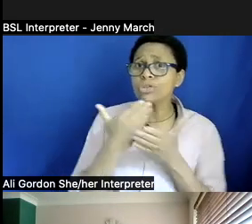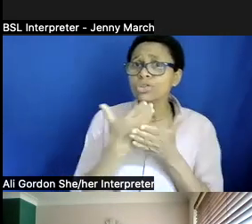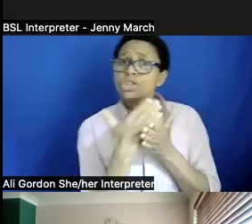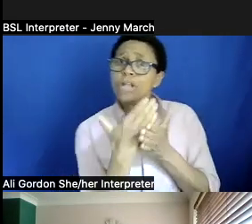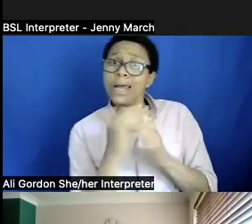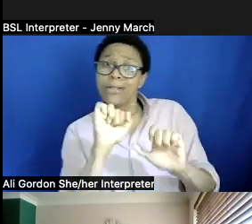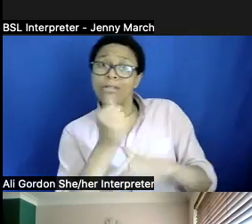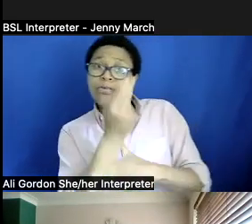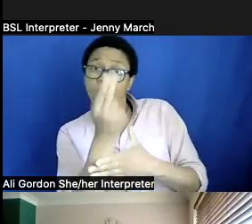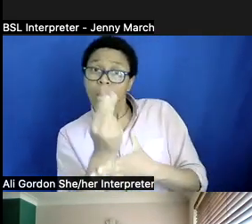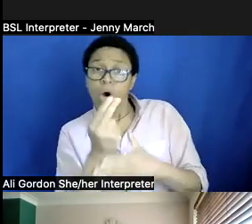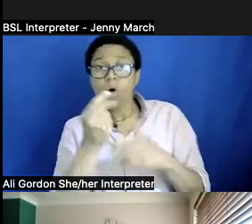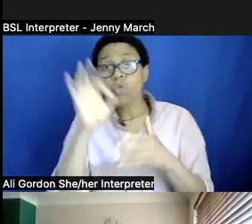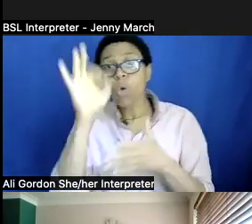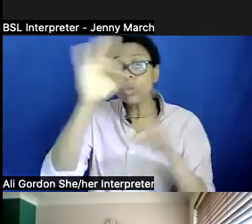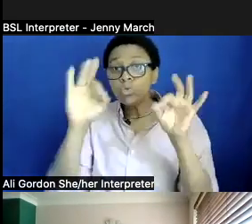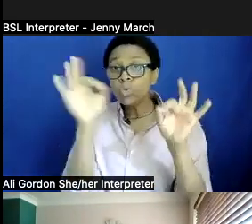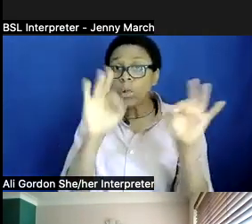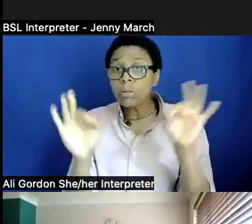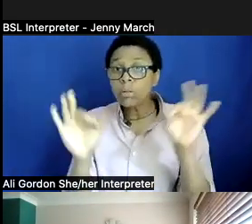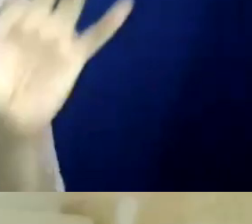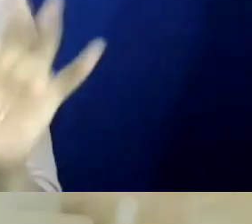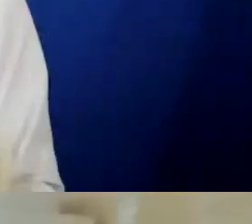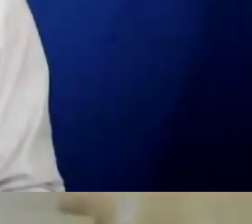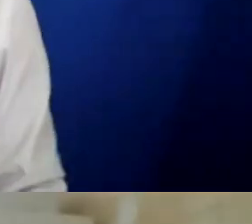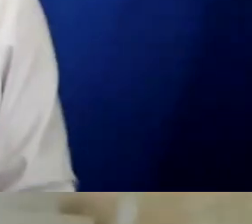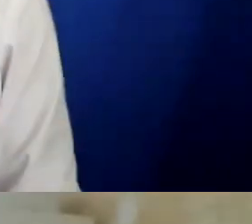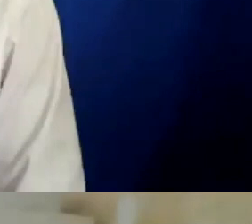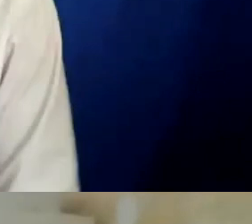they want to hold up to the camera at all?